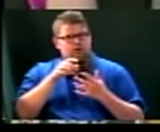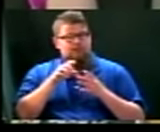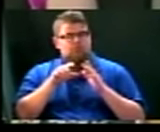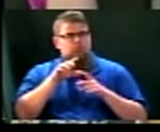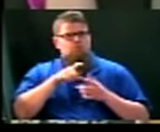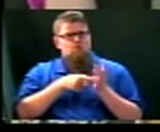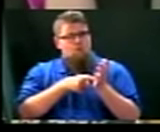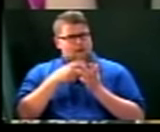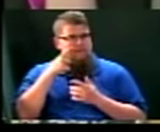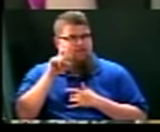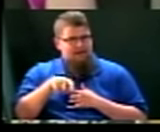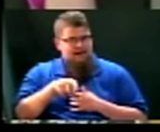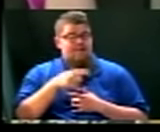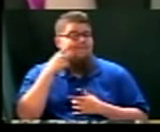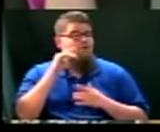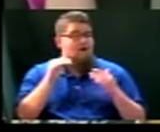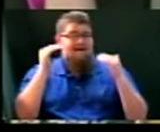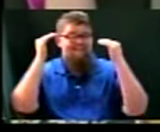advance students'